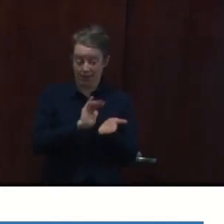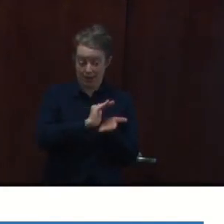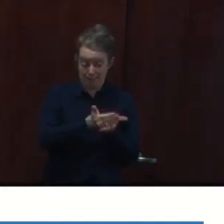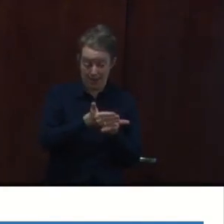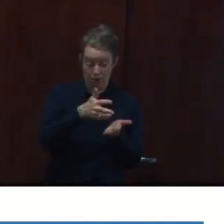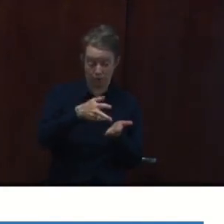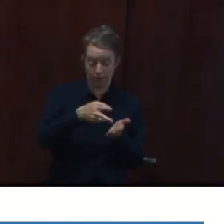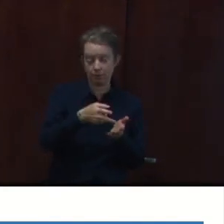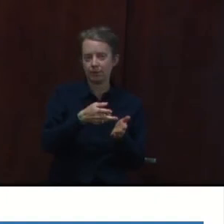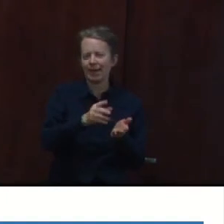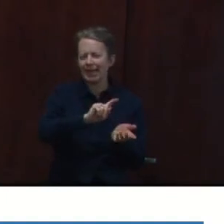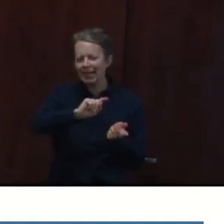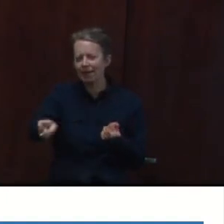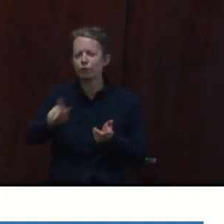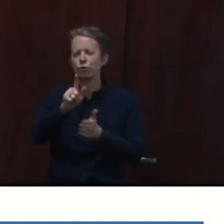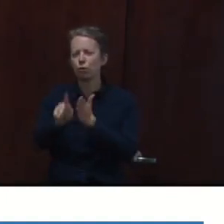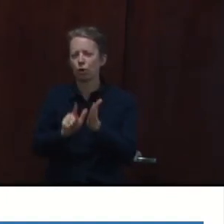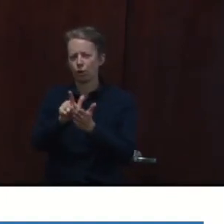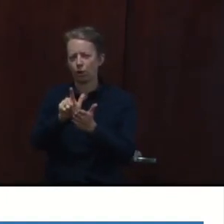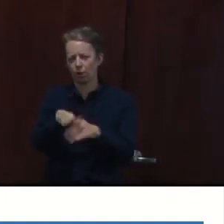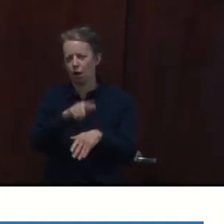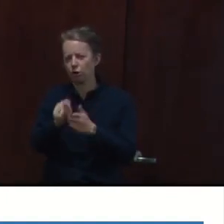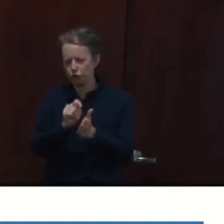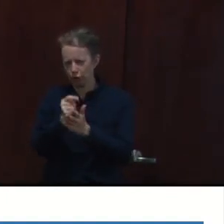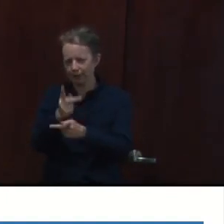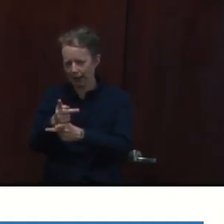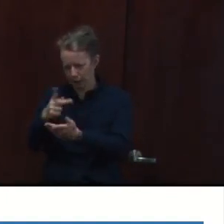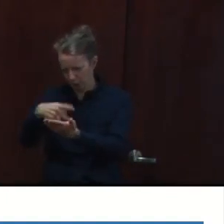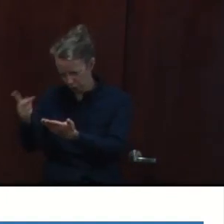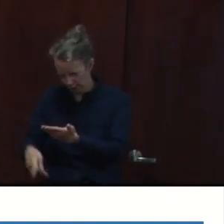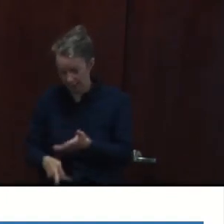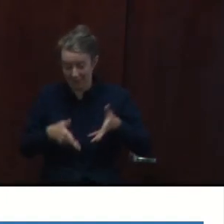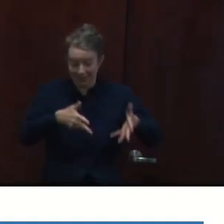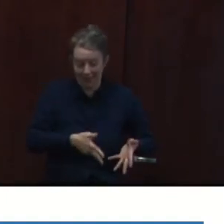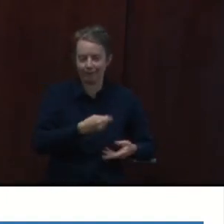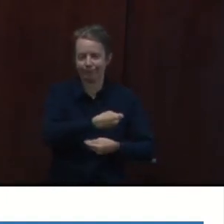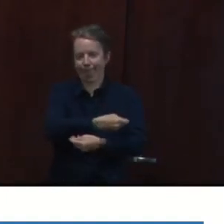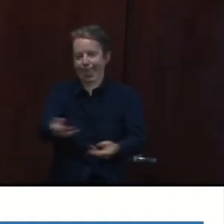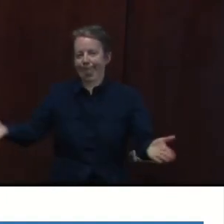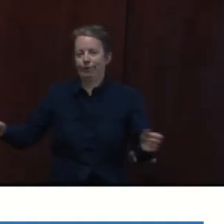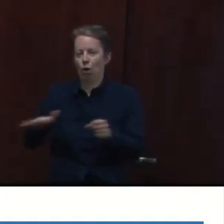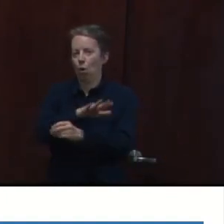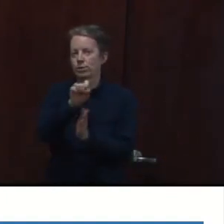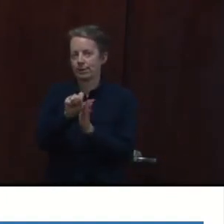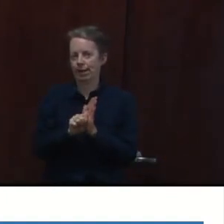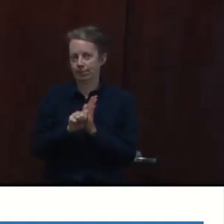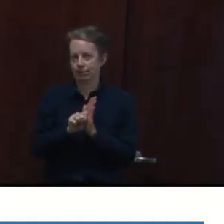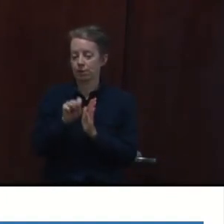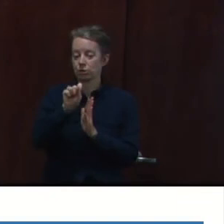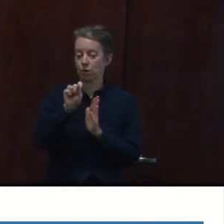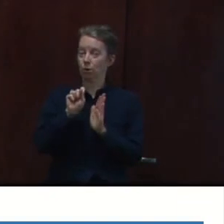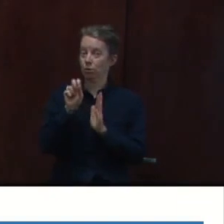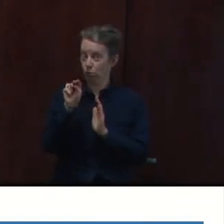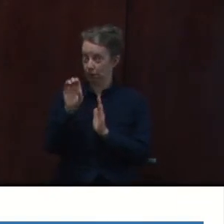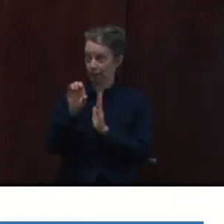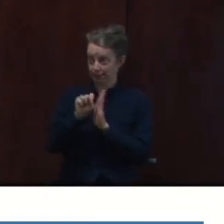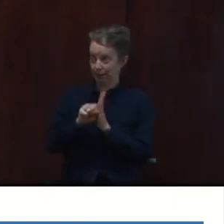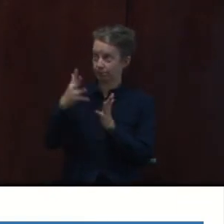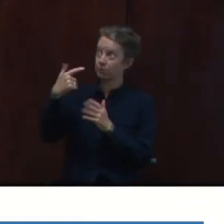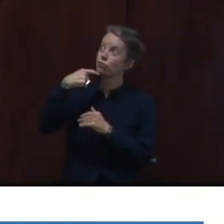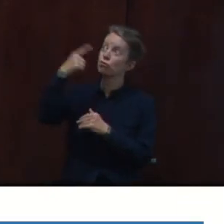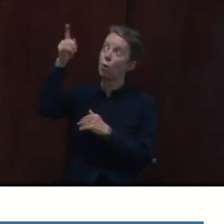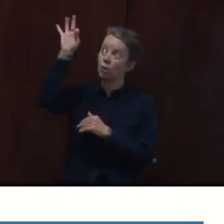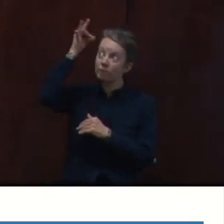long-term care facility federal program, and then the rest is distributed throughout the state. So the state has indicated to the federal government that they